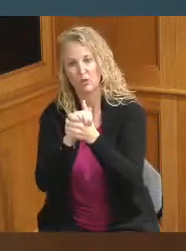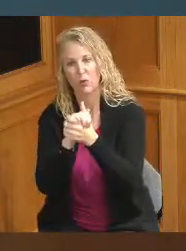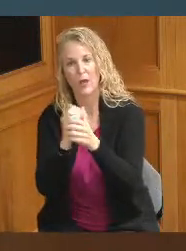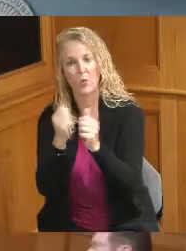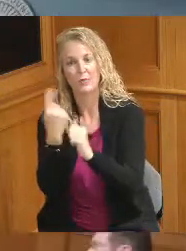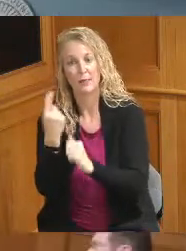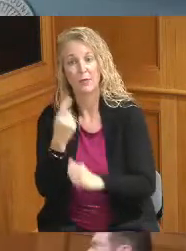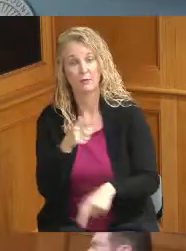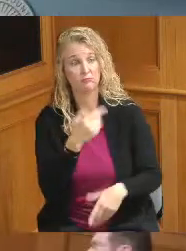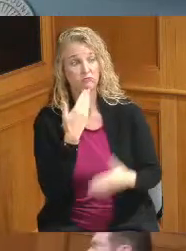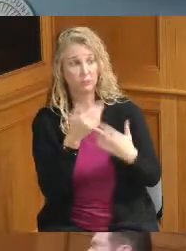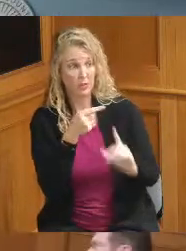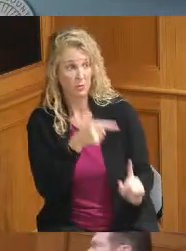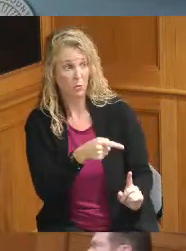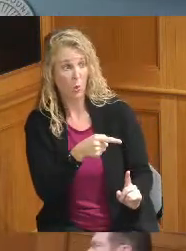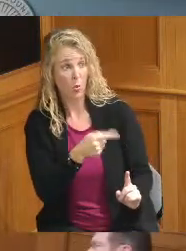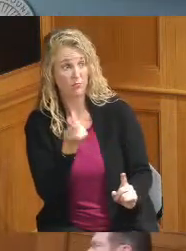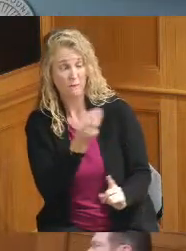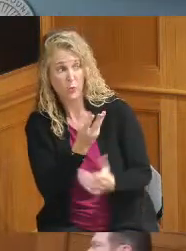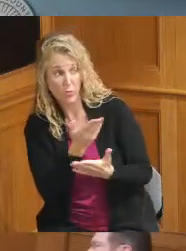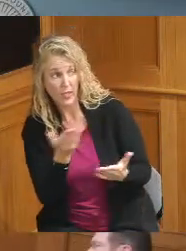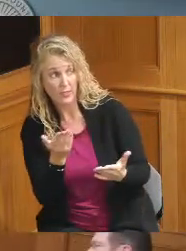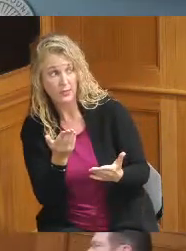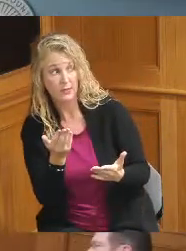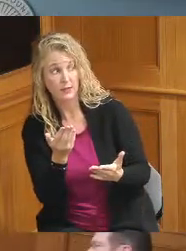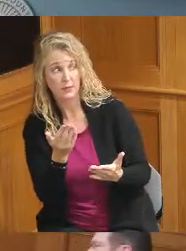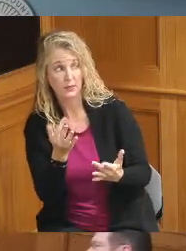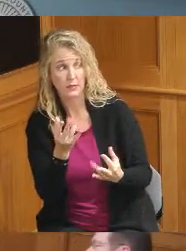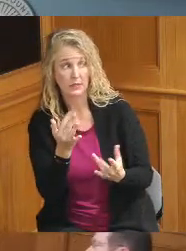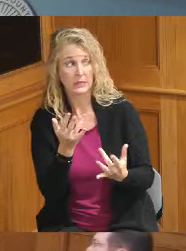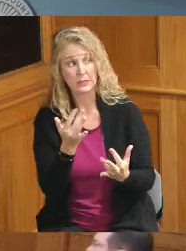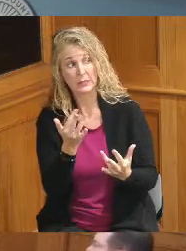Yeah, it's a good point, Commissioner. A couple of things on that.